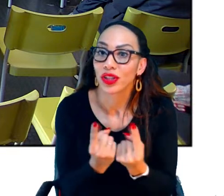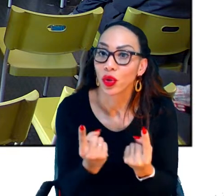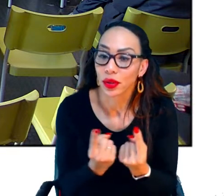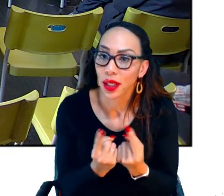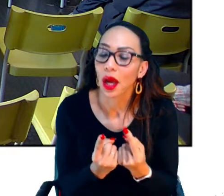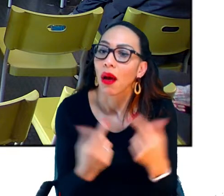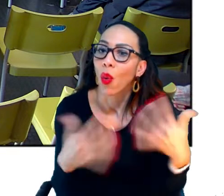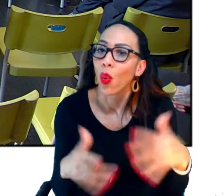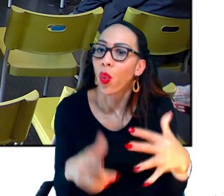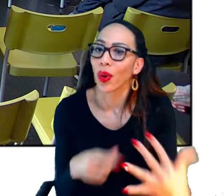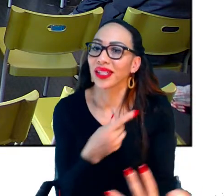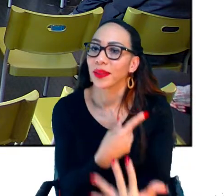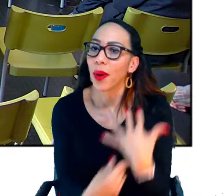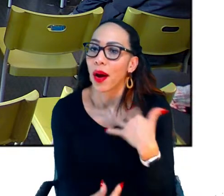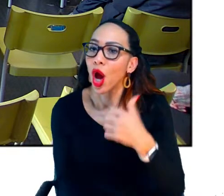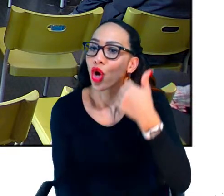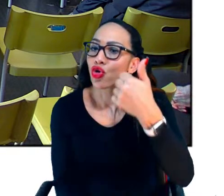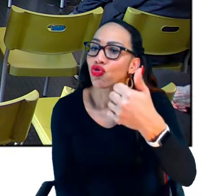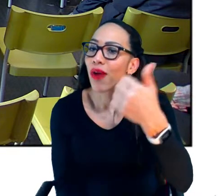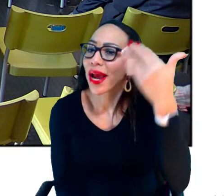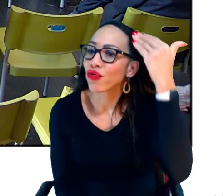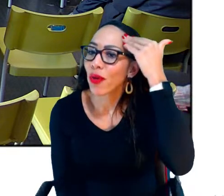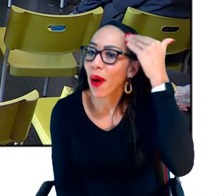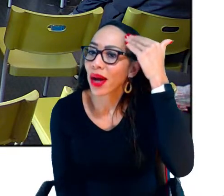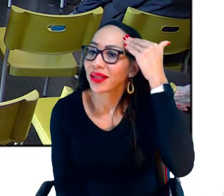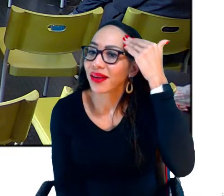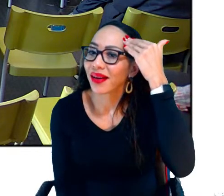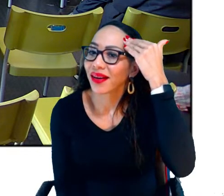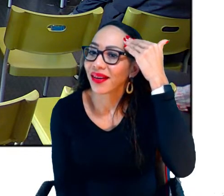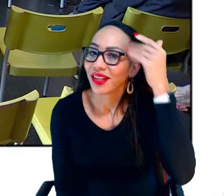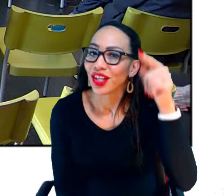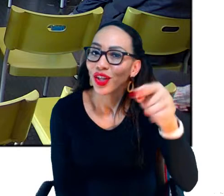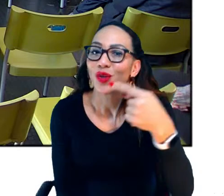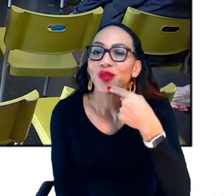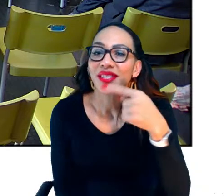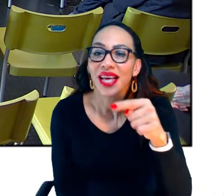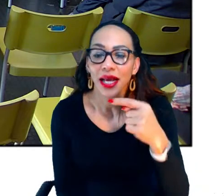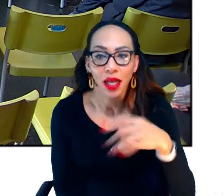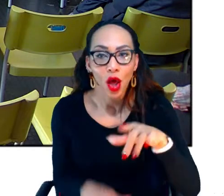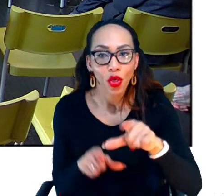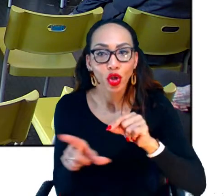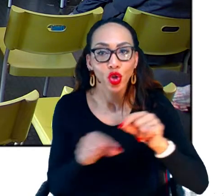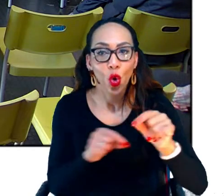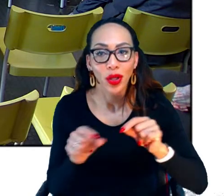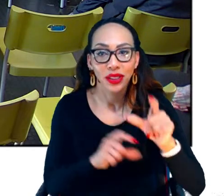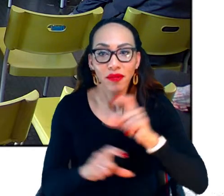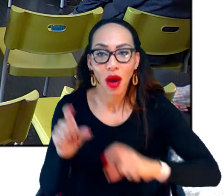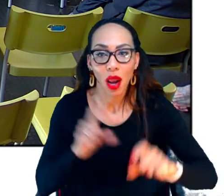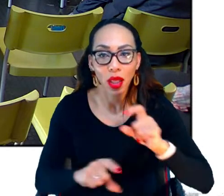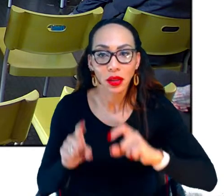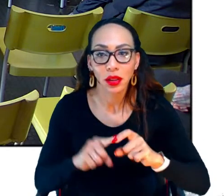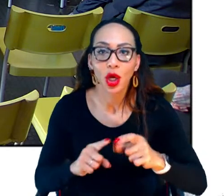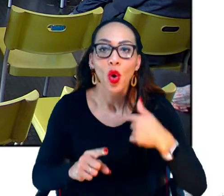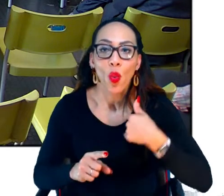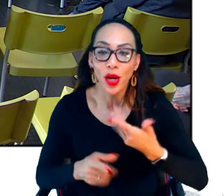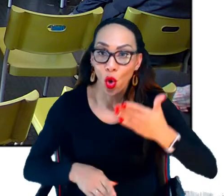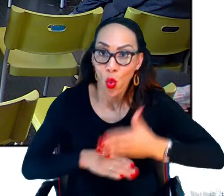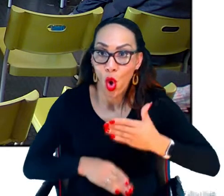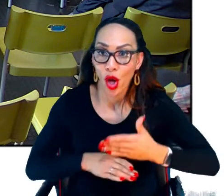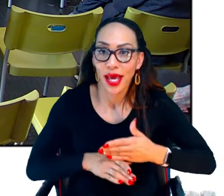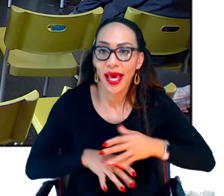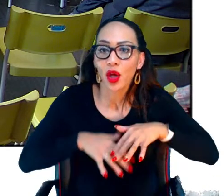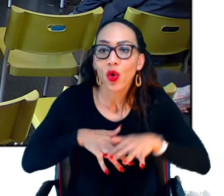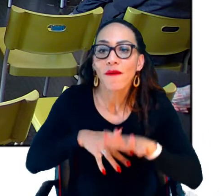And you mentioned earlier as well that with your choice of colours, you just you do that as you're flowing. So I was interested in